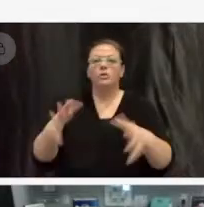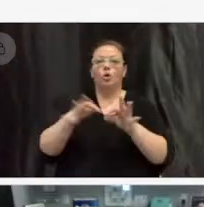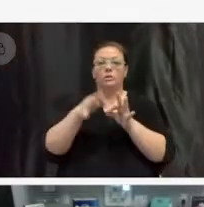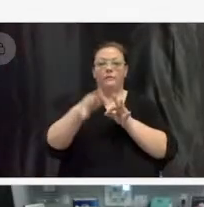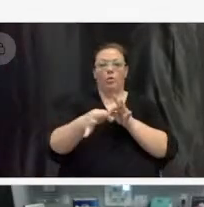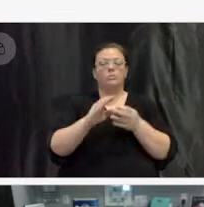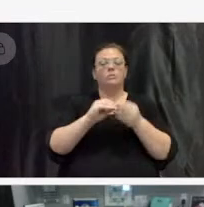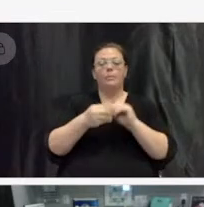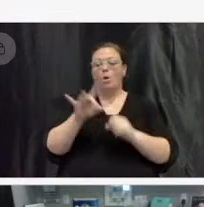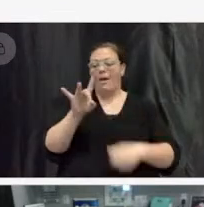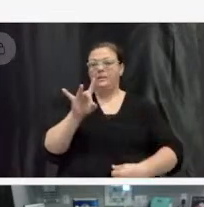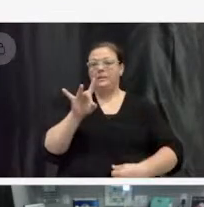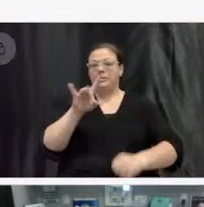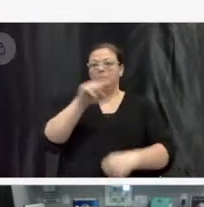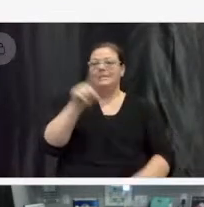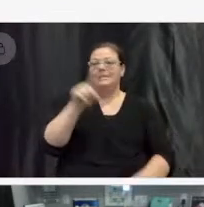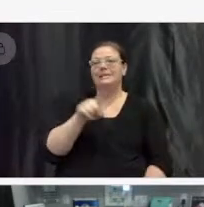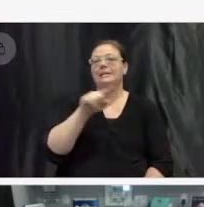Now, item 8,